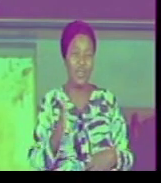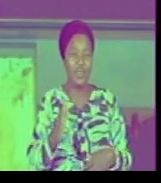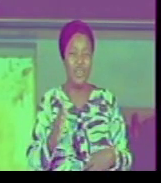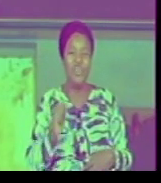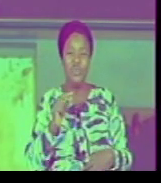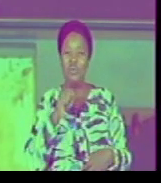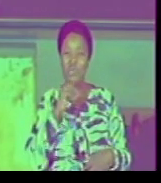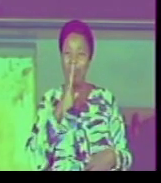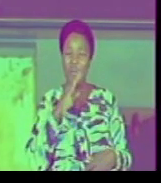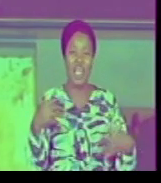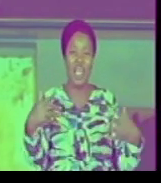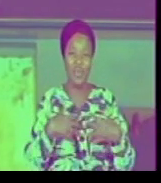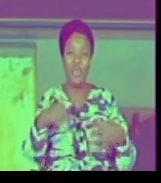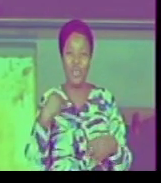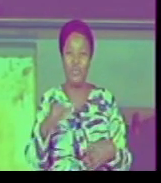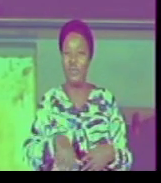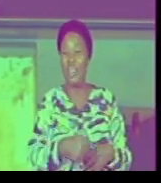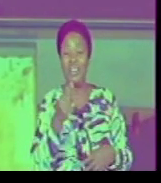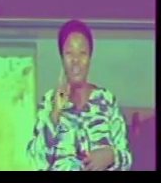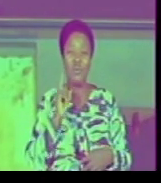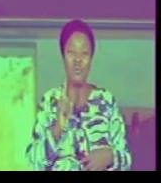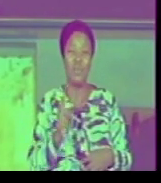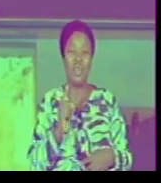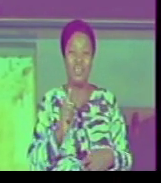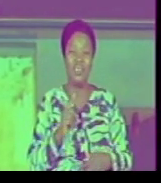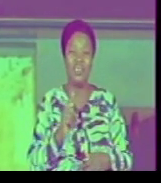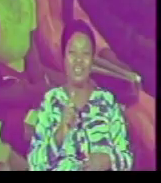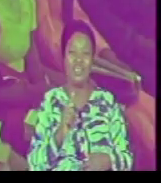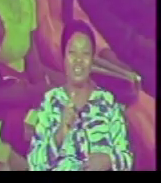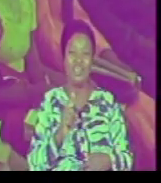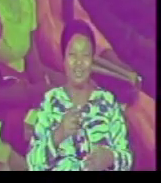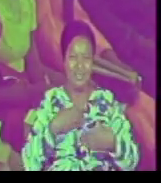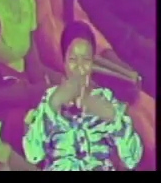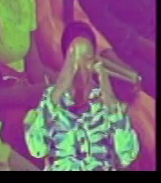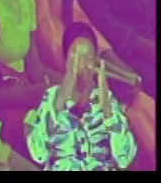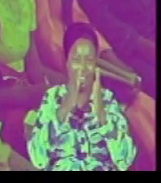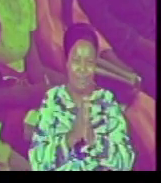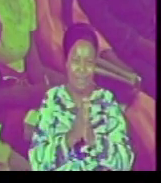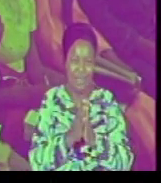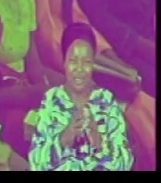afraid of anyone. They're afraid.